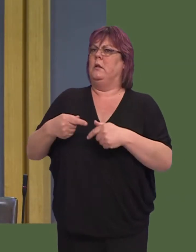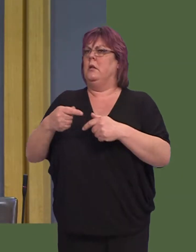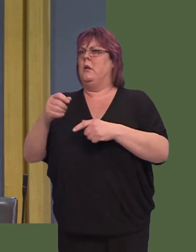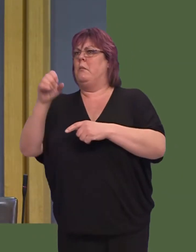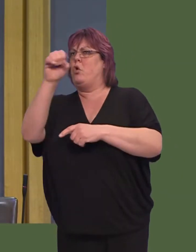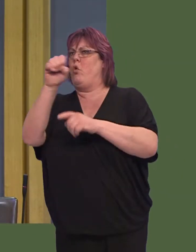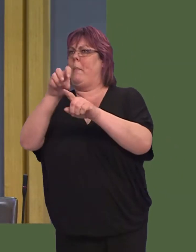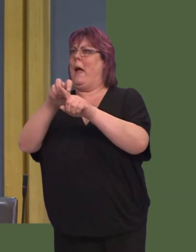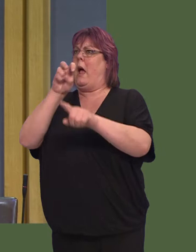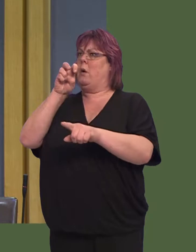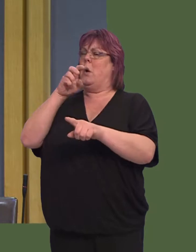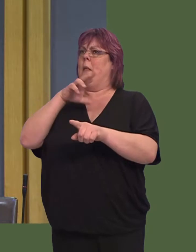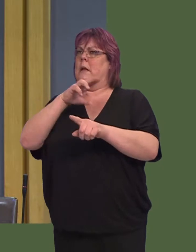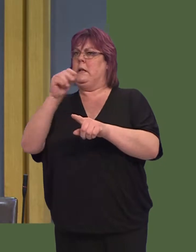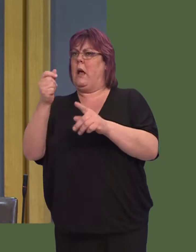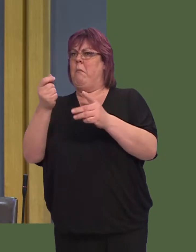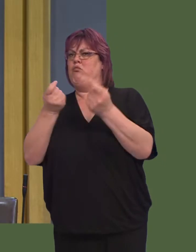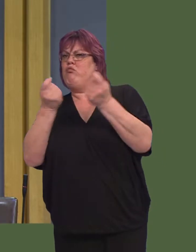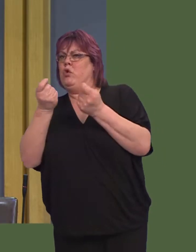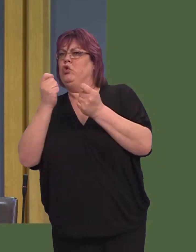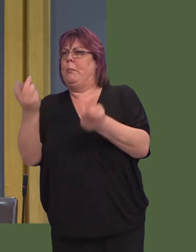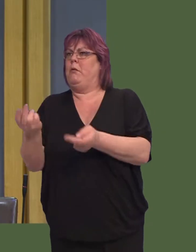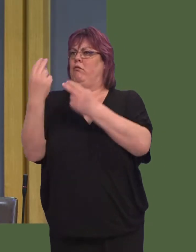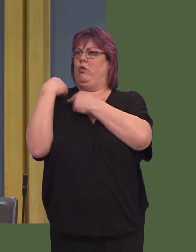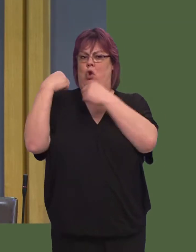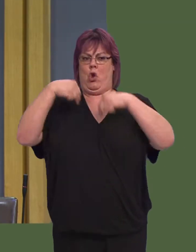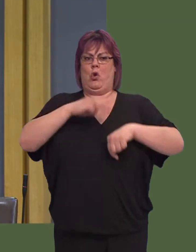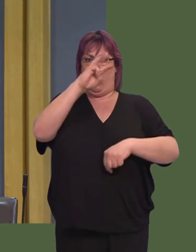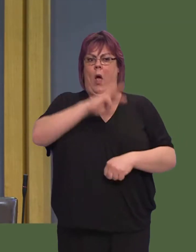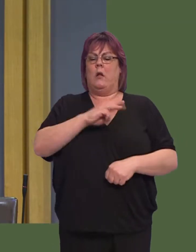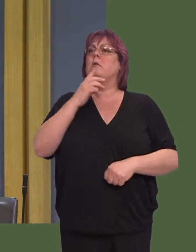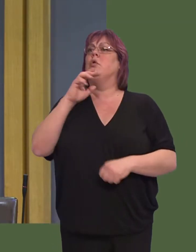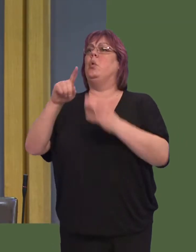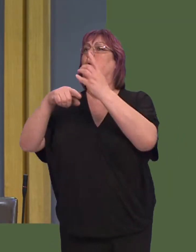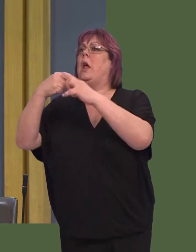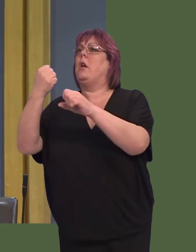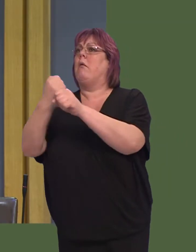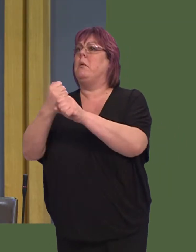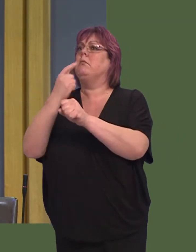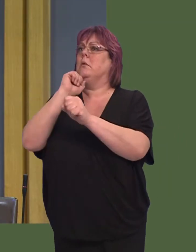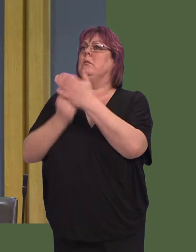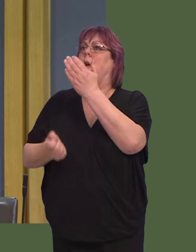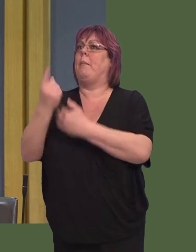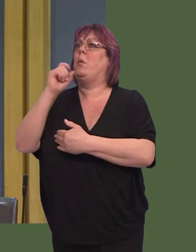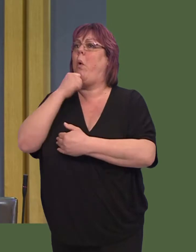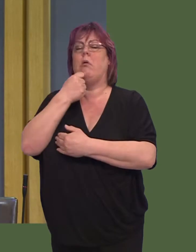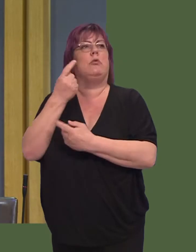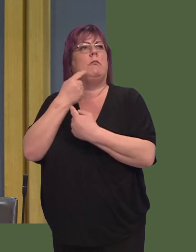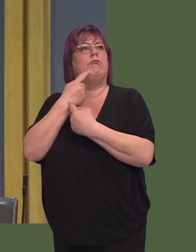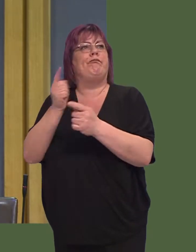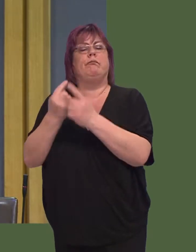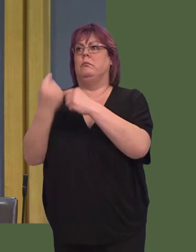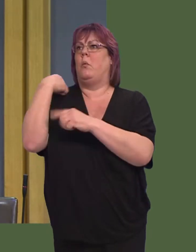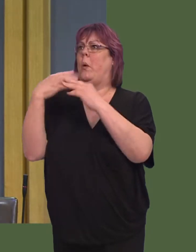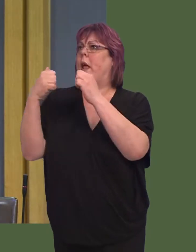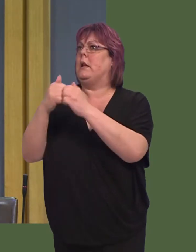issue of powers being rolled back from Wales in the meantime, something that the Westminster Government has admitted will happen. And they admitted that over the